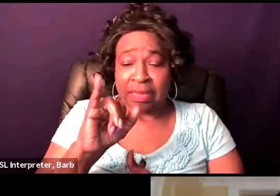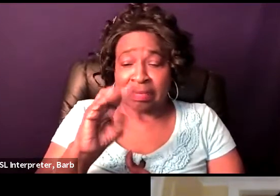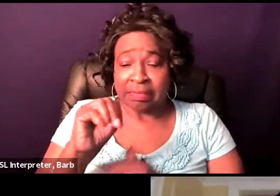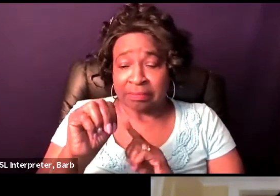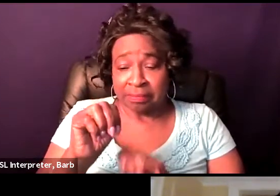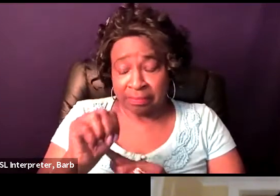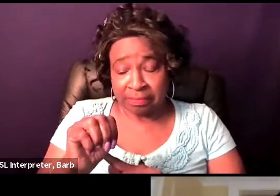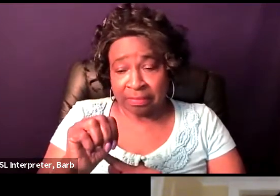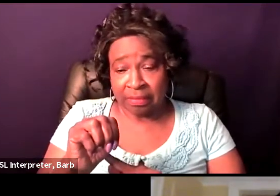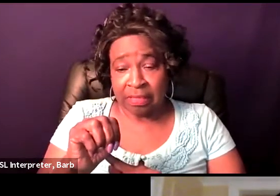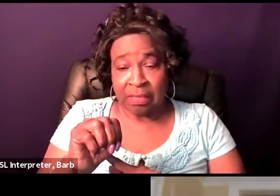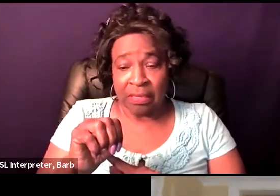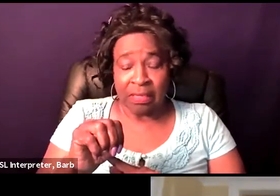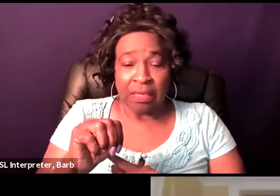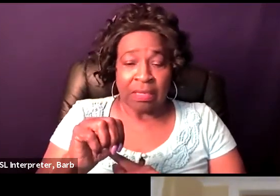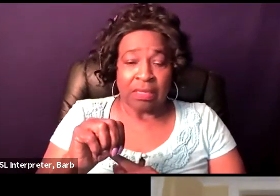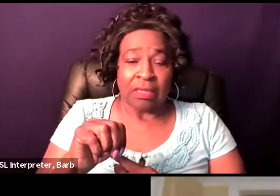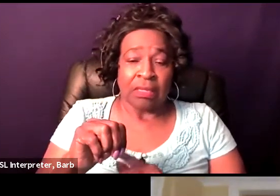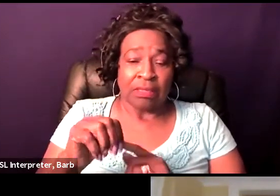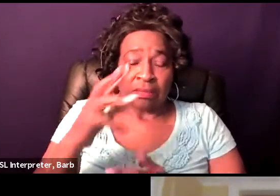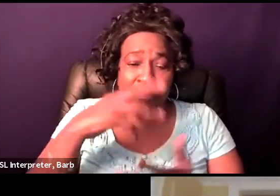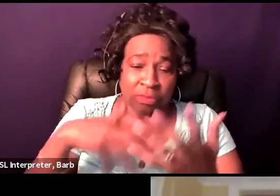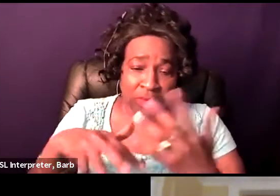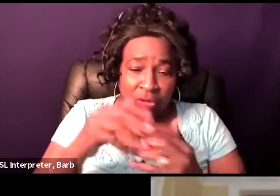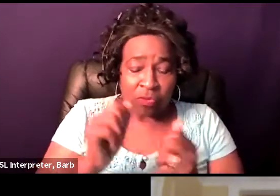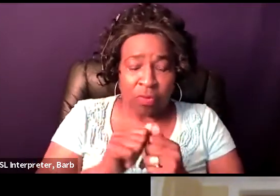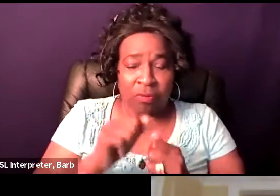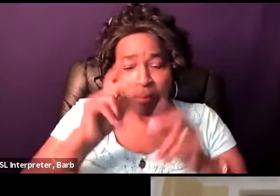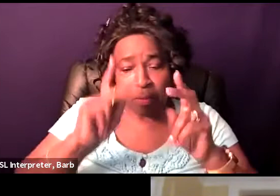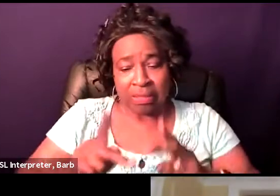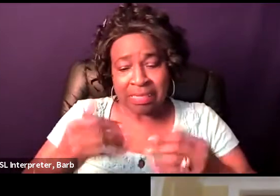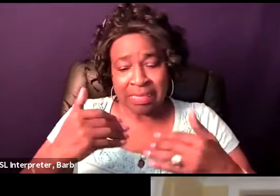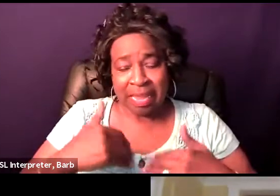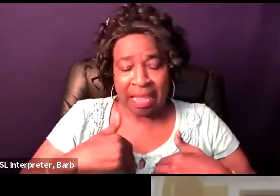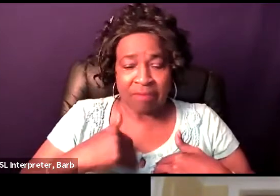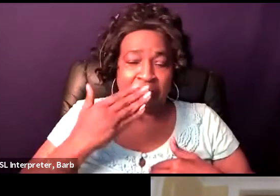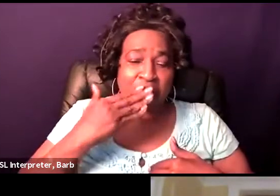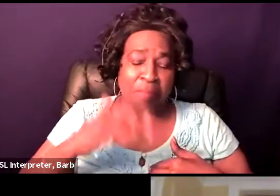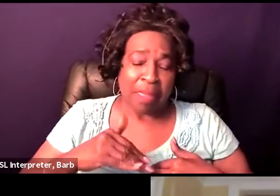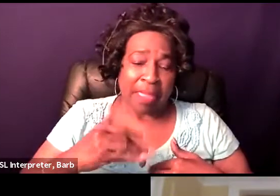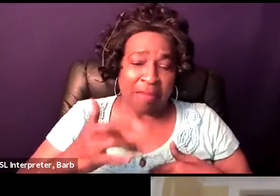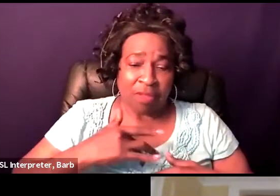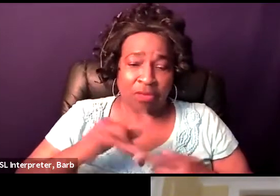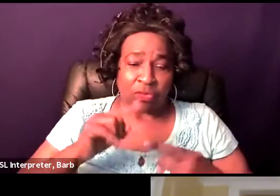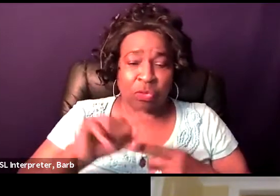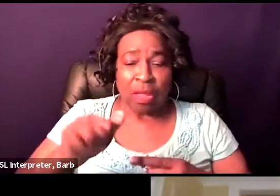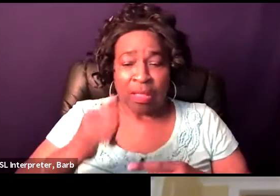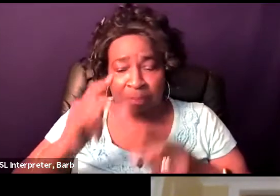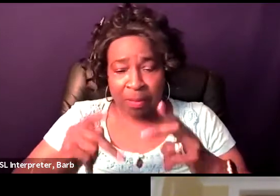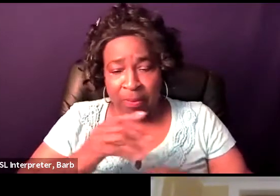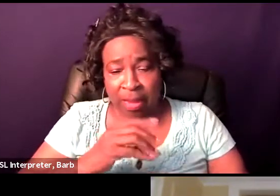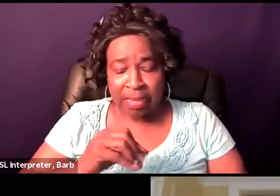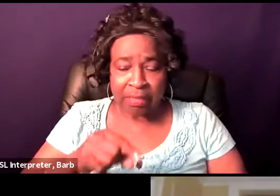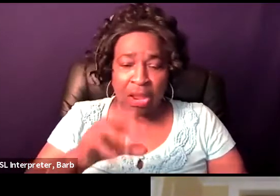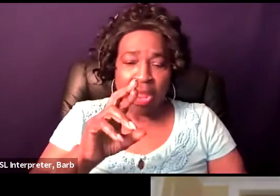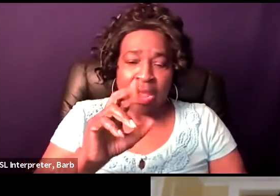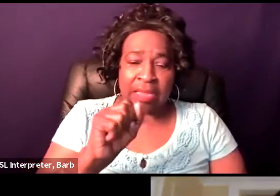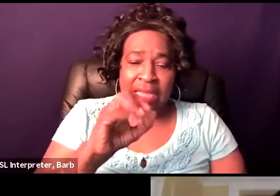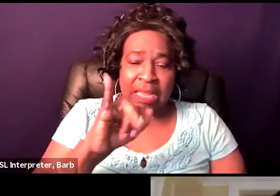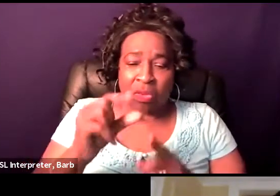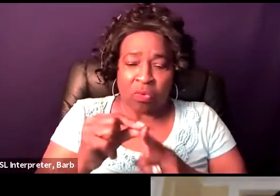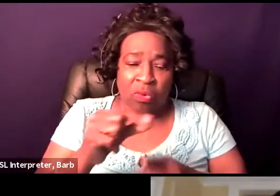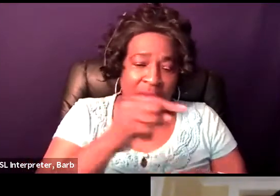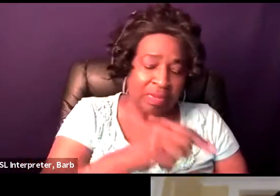with like individuals having ill feeling towards others and, you know, oh, a racial slur here